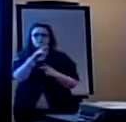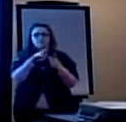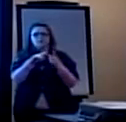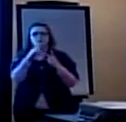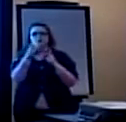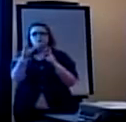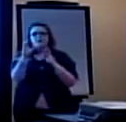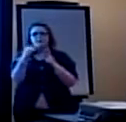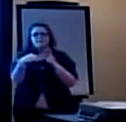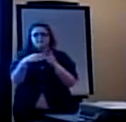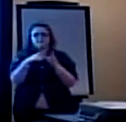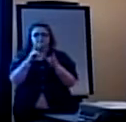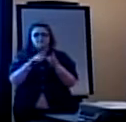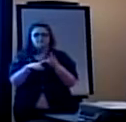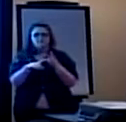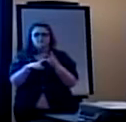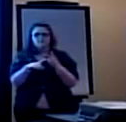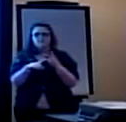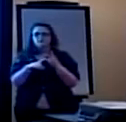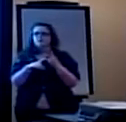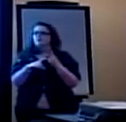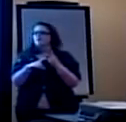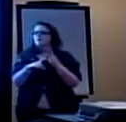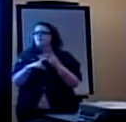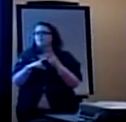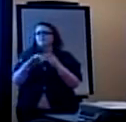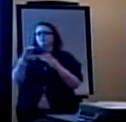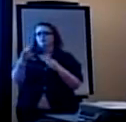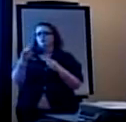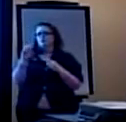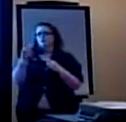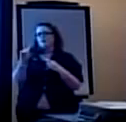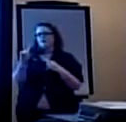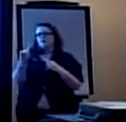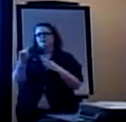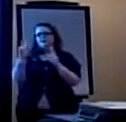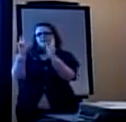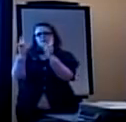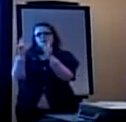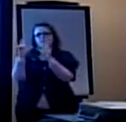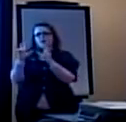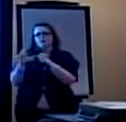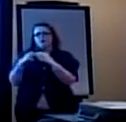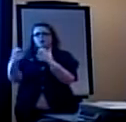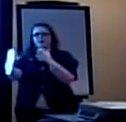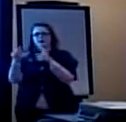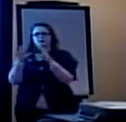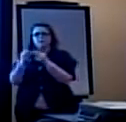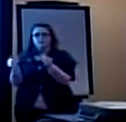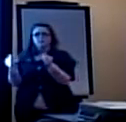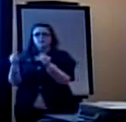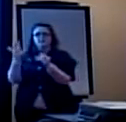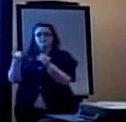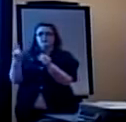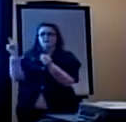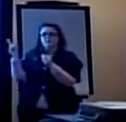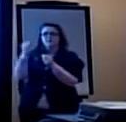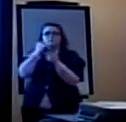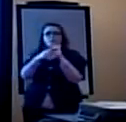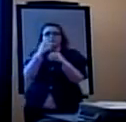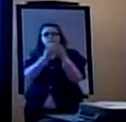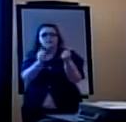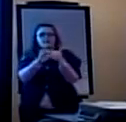OpenOffice, and of course the crowd computing and crowd solutions. Well, this is now the way that they're getting people to solve